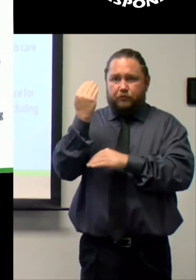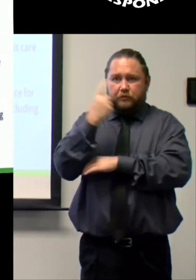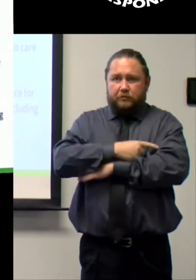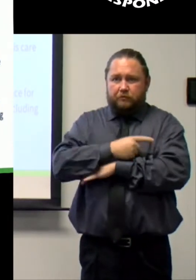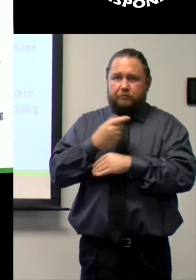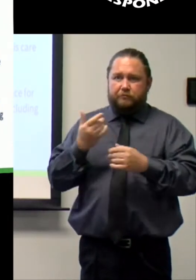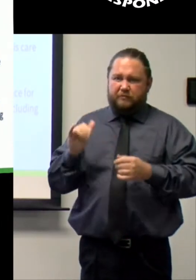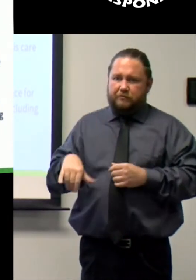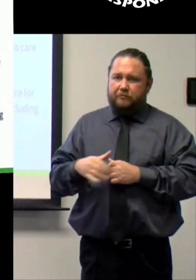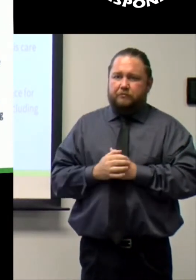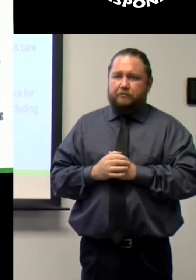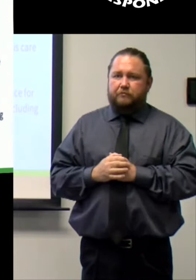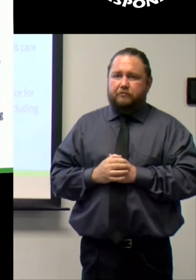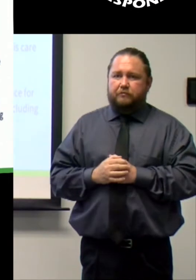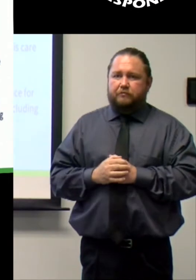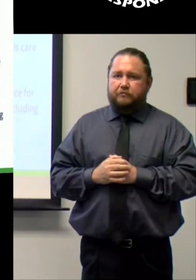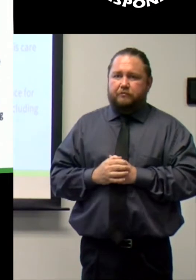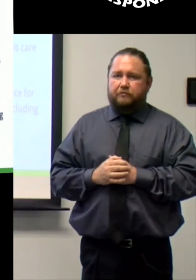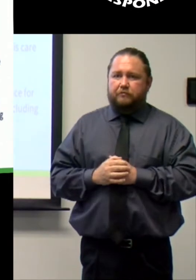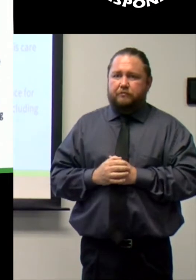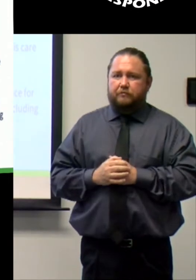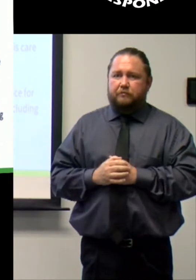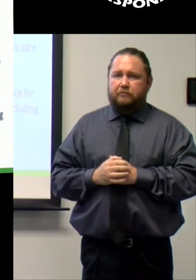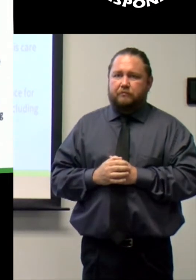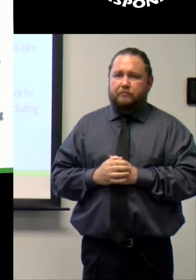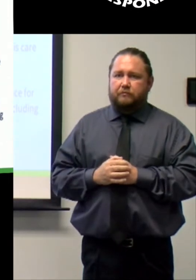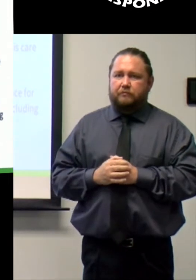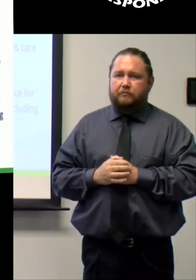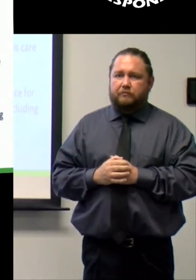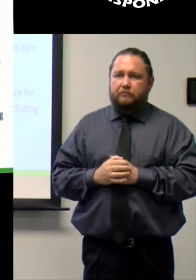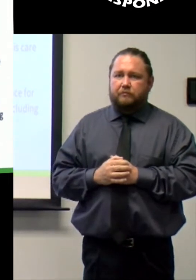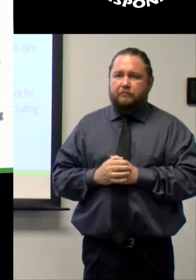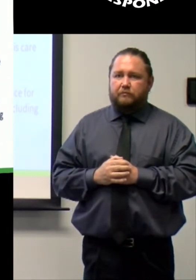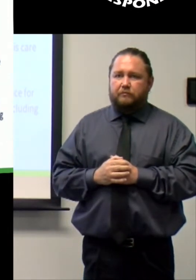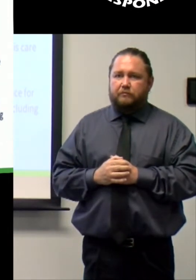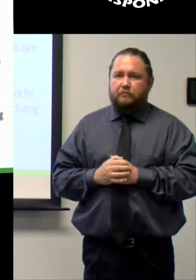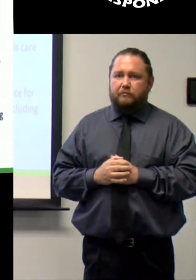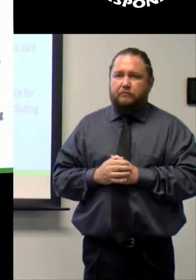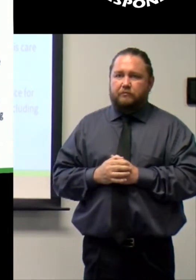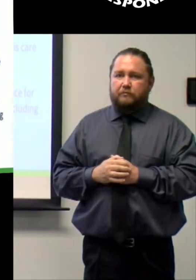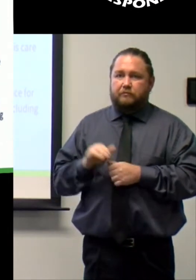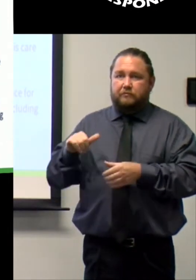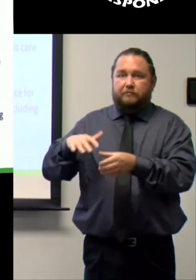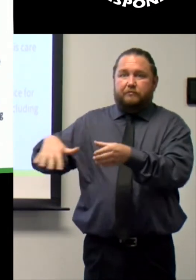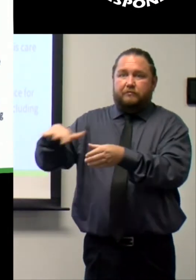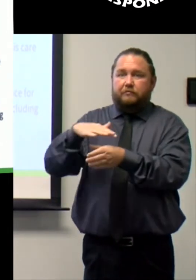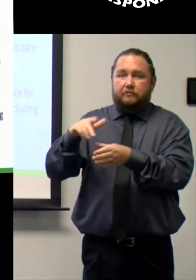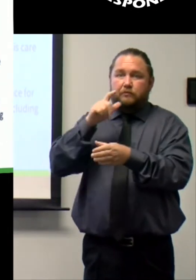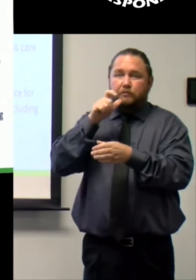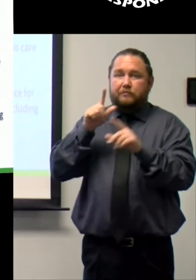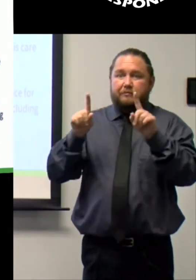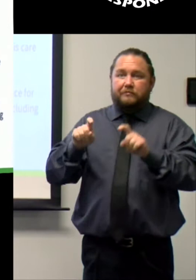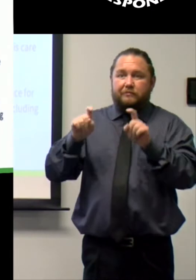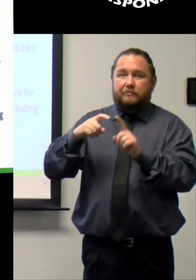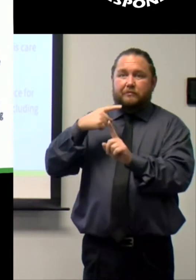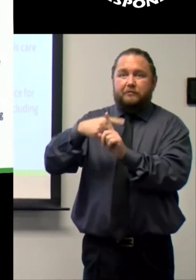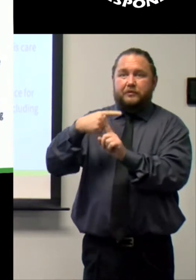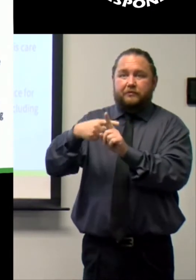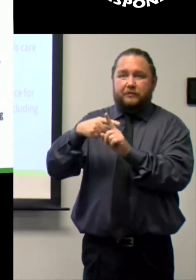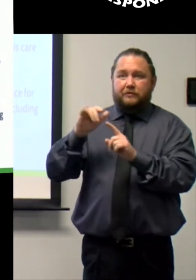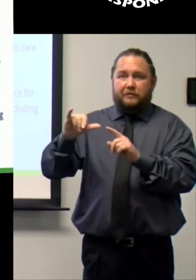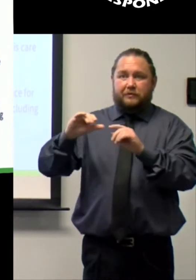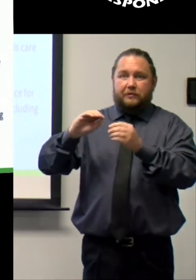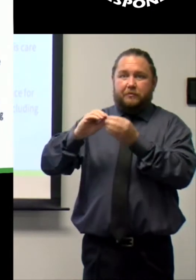number of people who test positive, the percentage of people who test positive, needs to also be on a